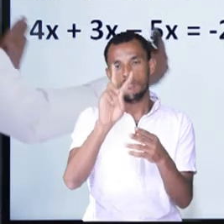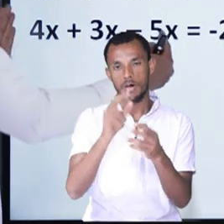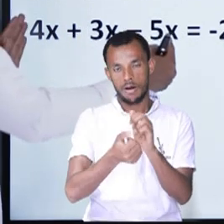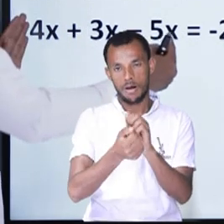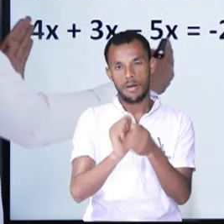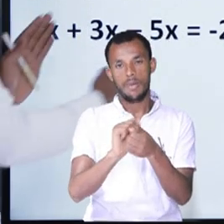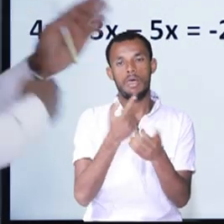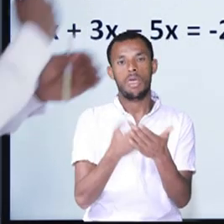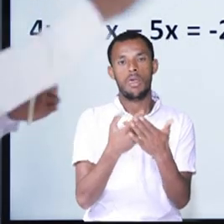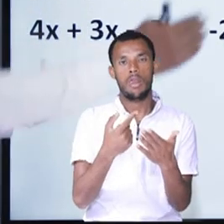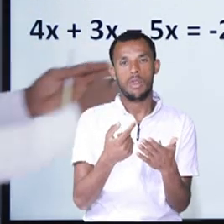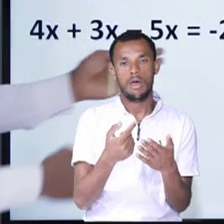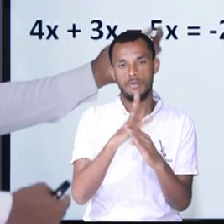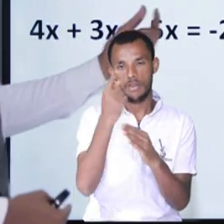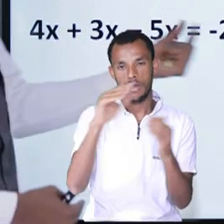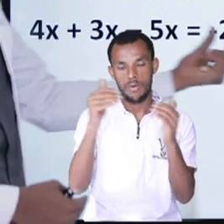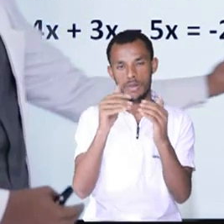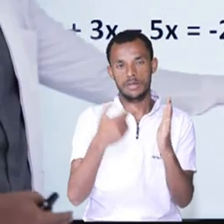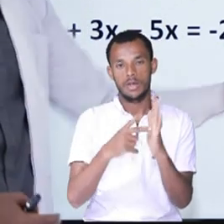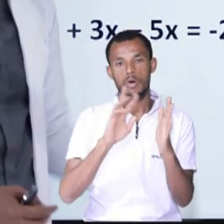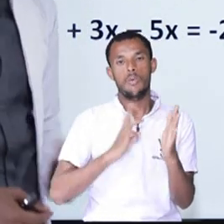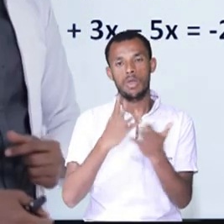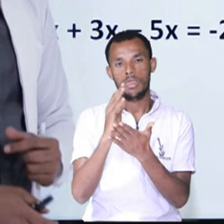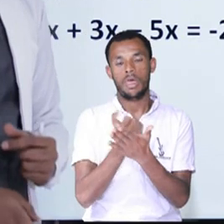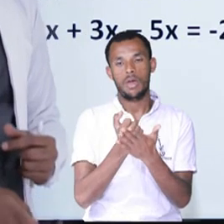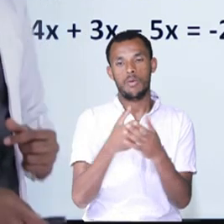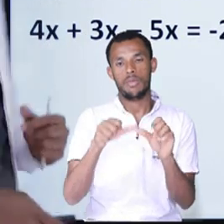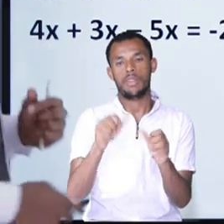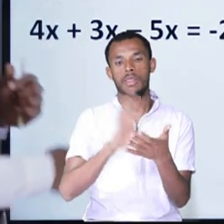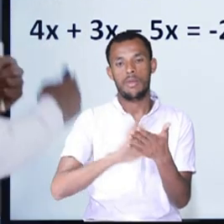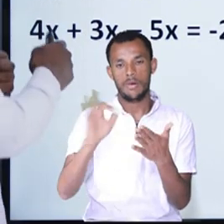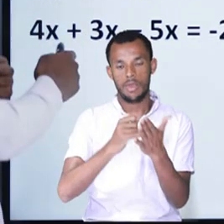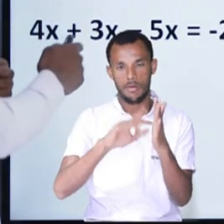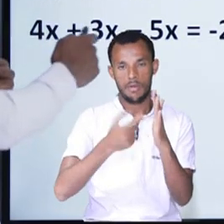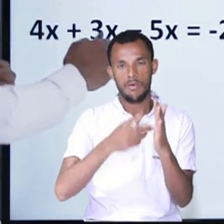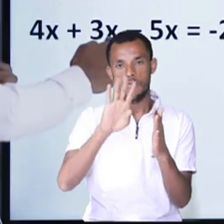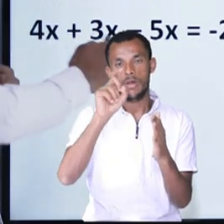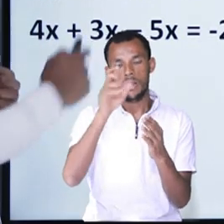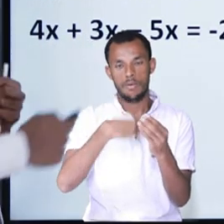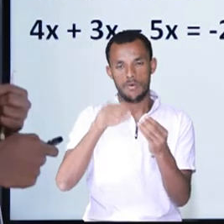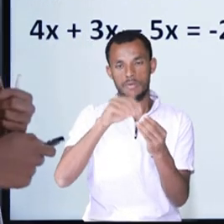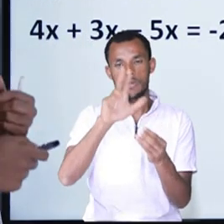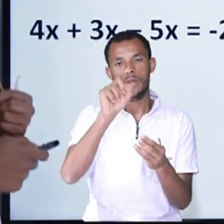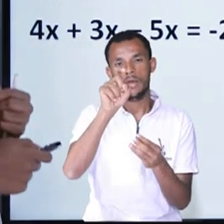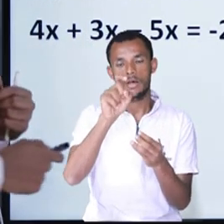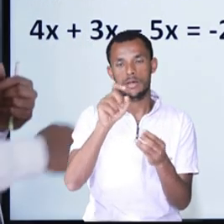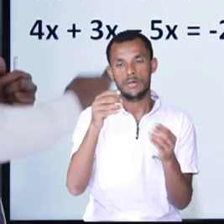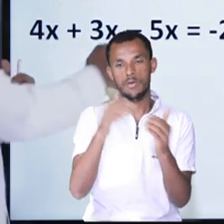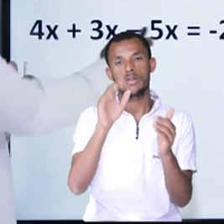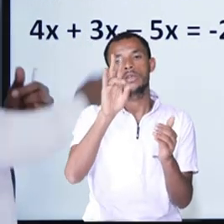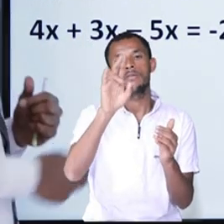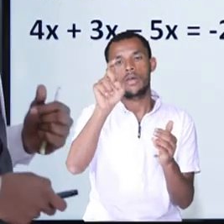here before the equality sign. After the equality sign, we take the constant numbers. That means 4x plus 3x,